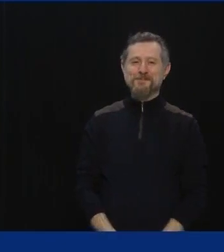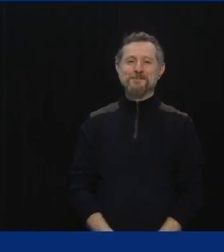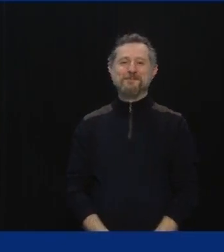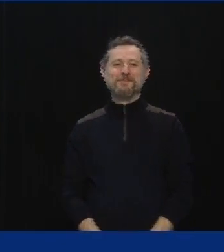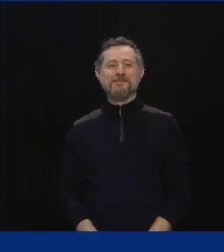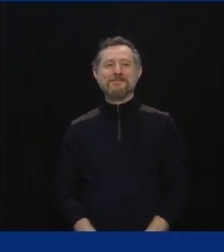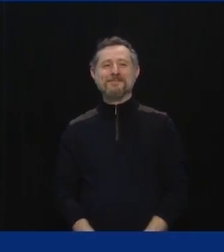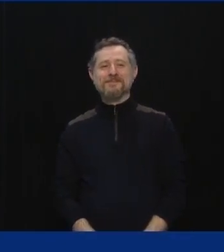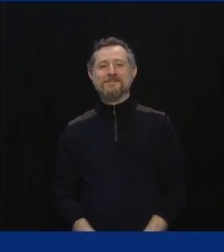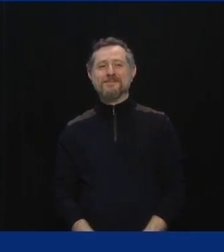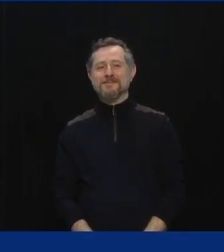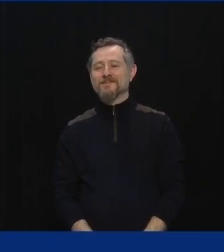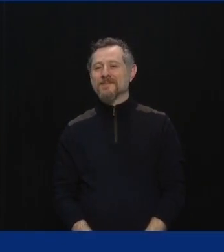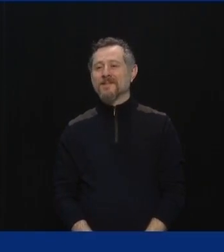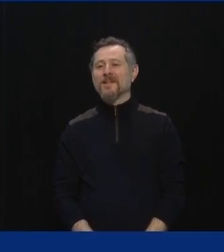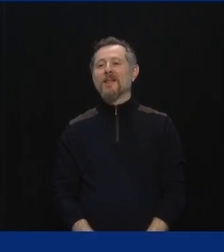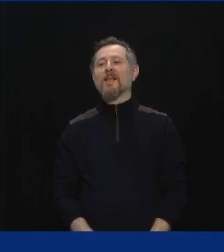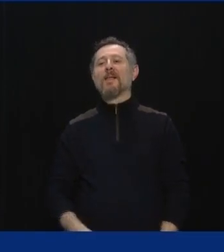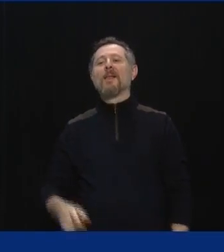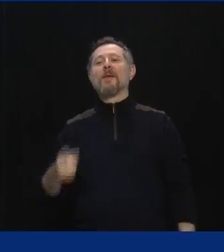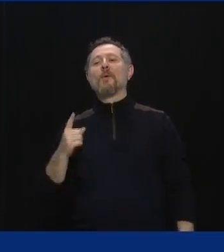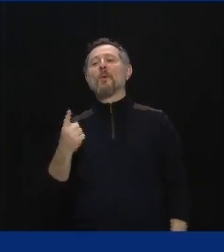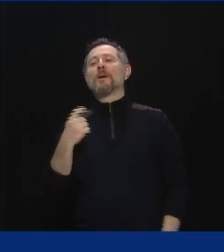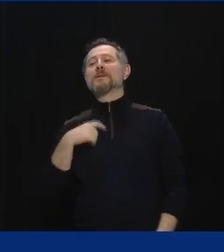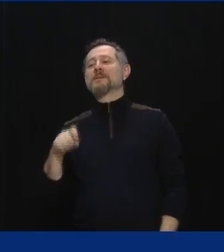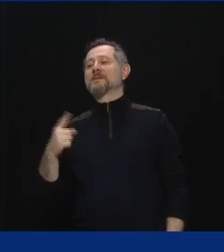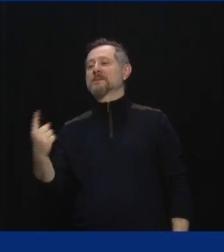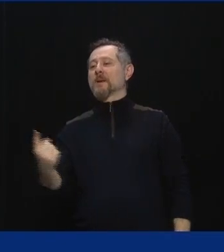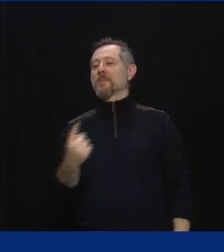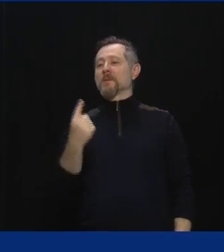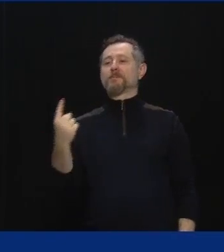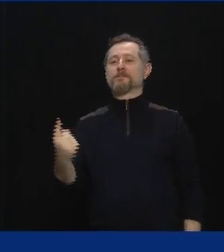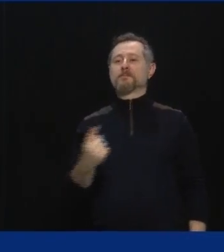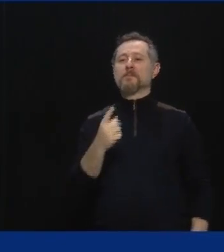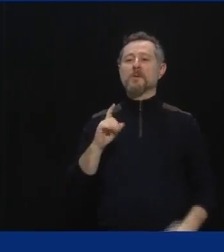But we had to have a partner